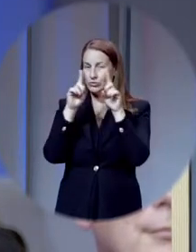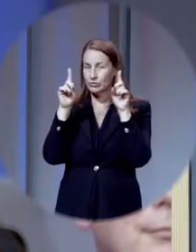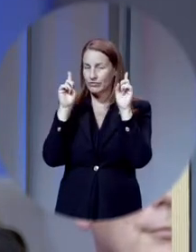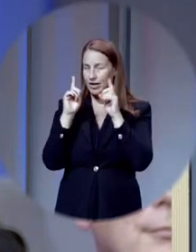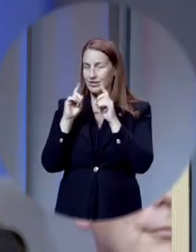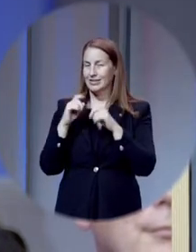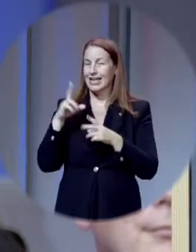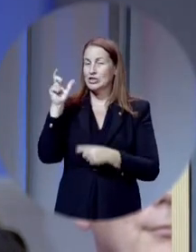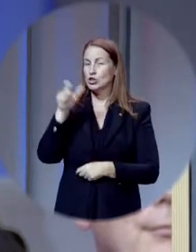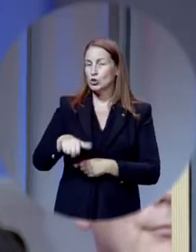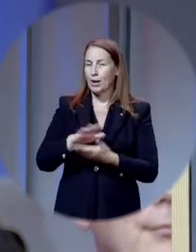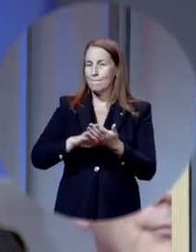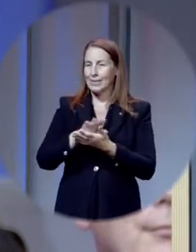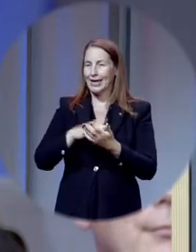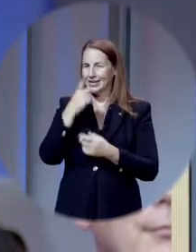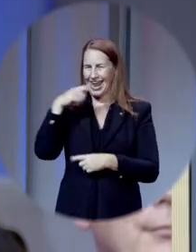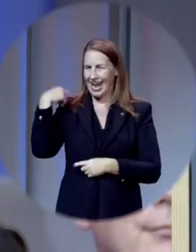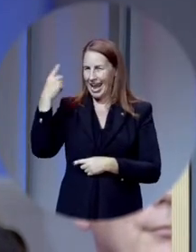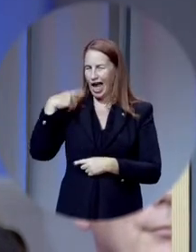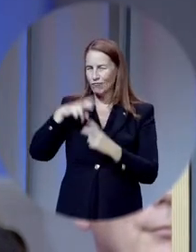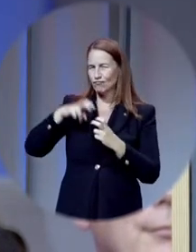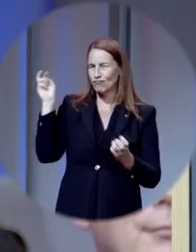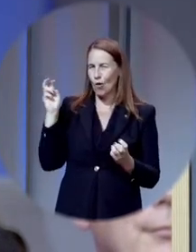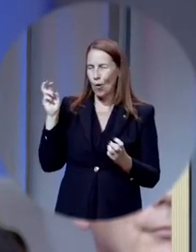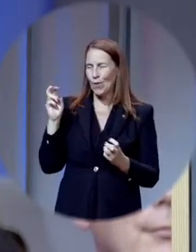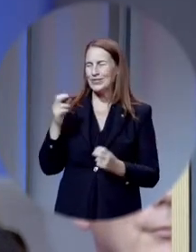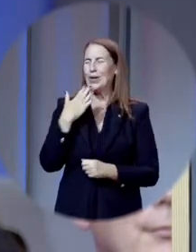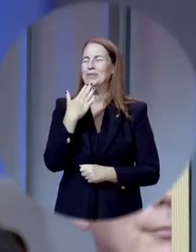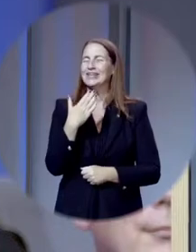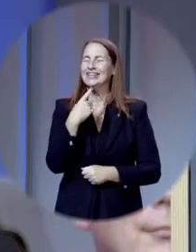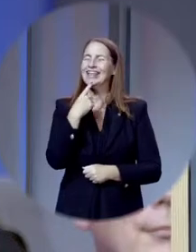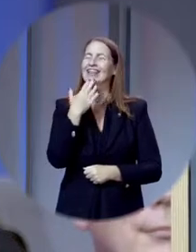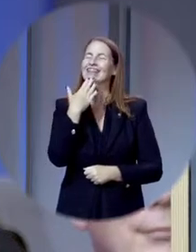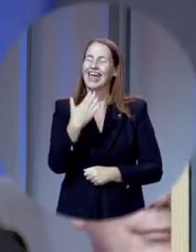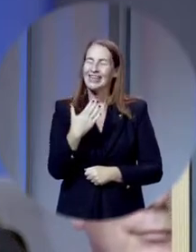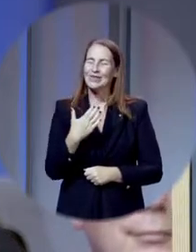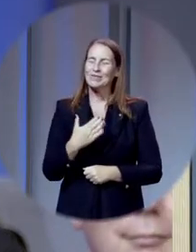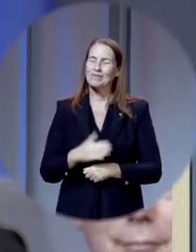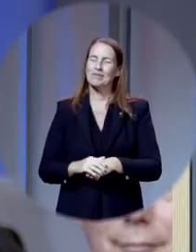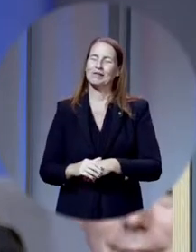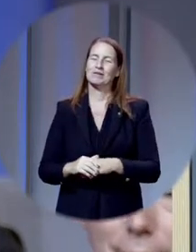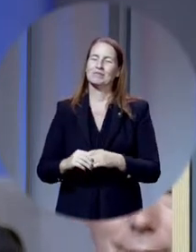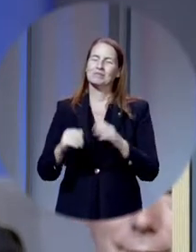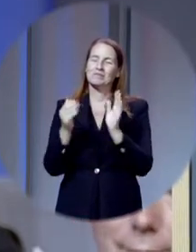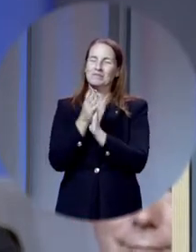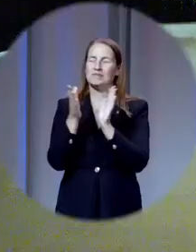roar. So, time to say thank you and well done.